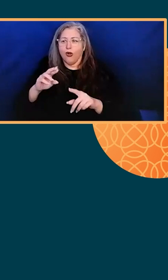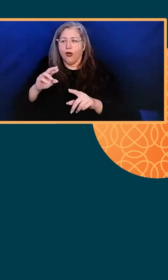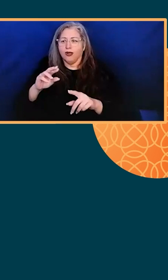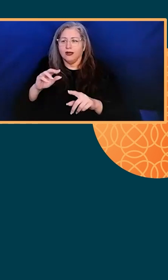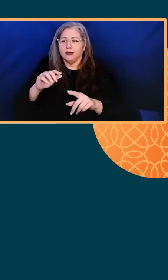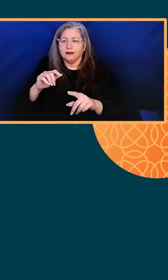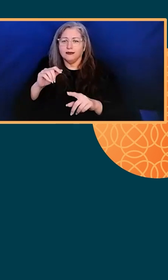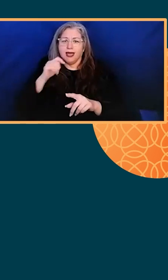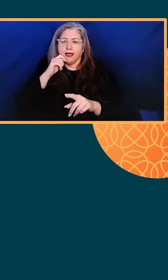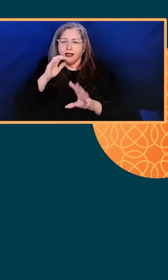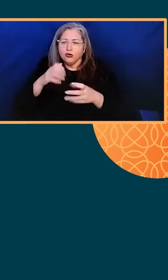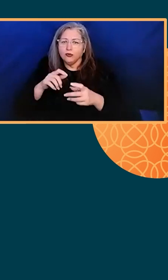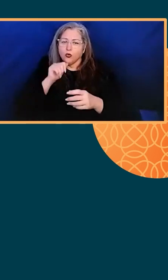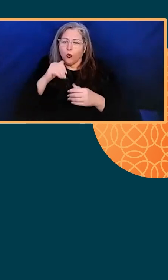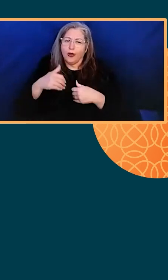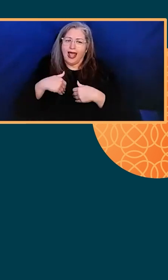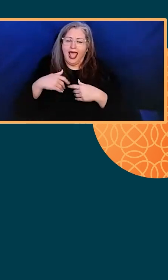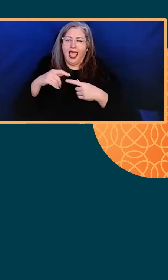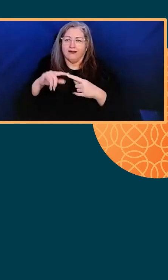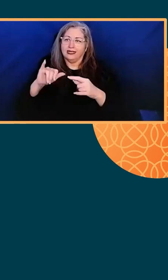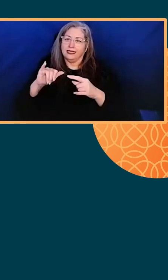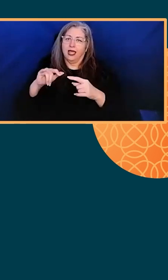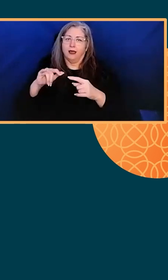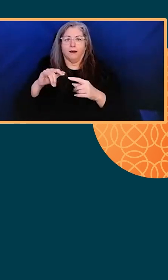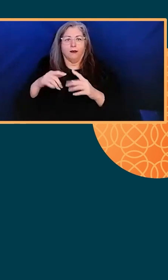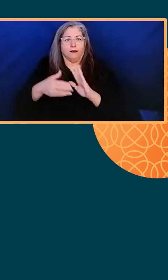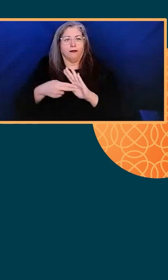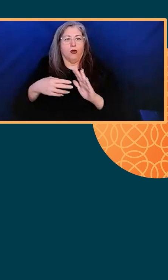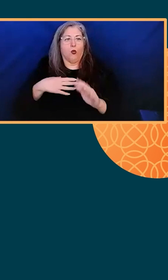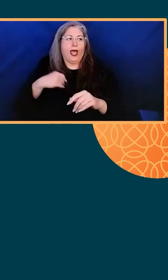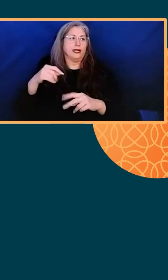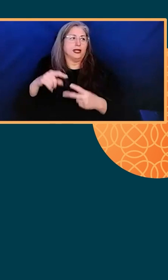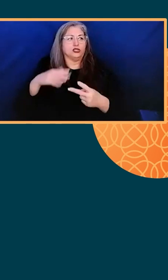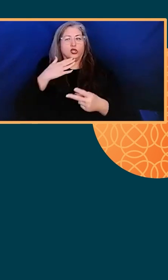the markers of whiteness, goodness, culturedness.